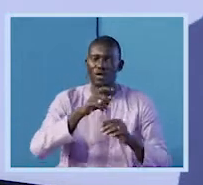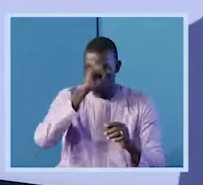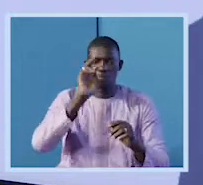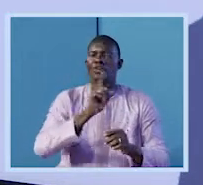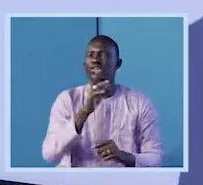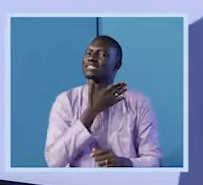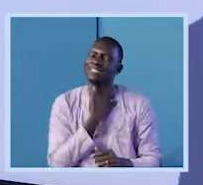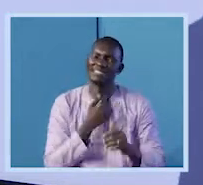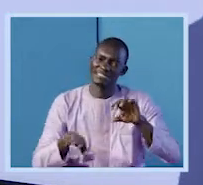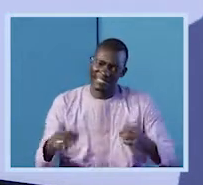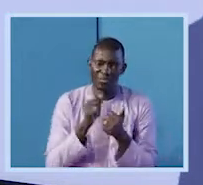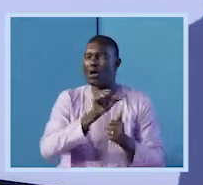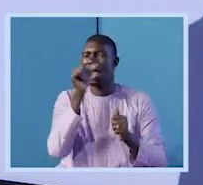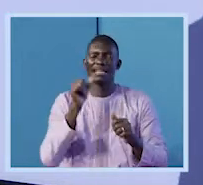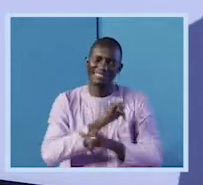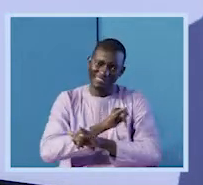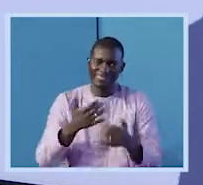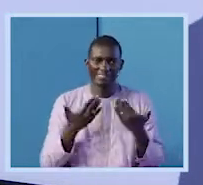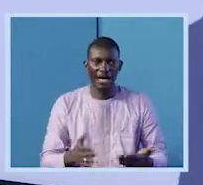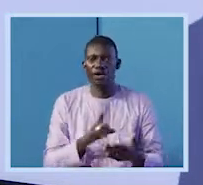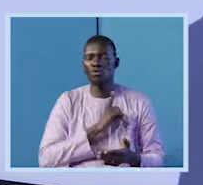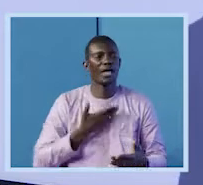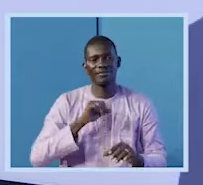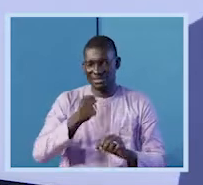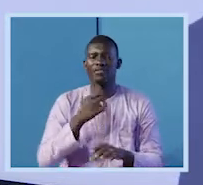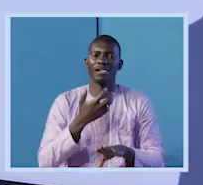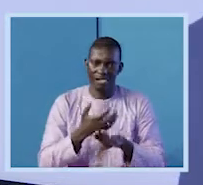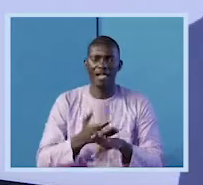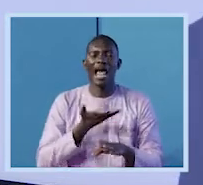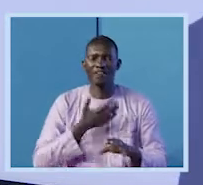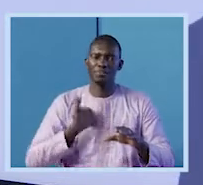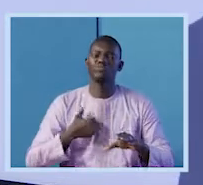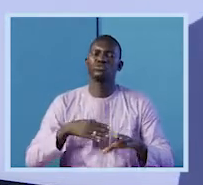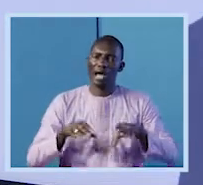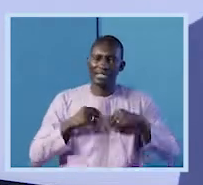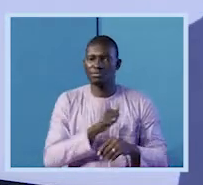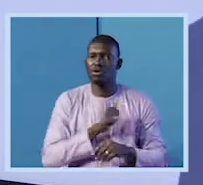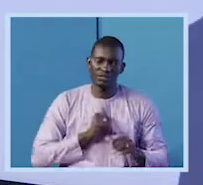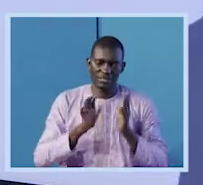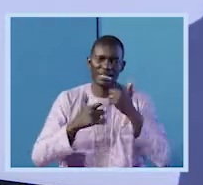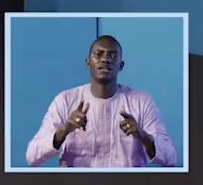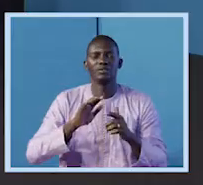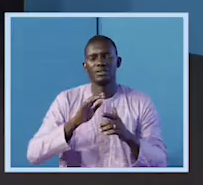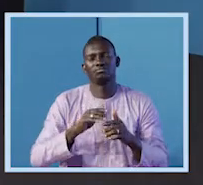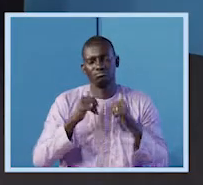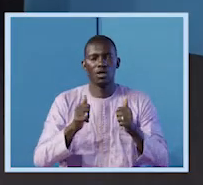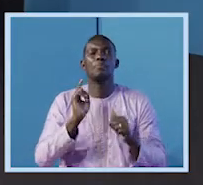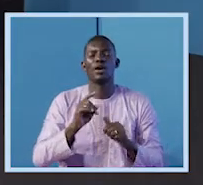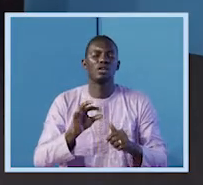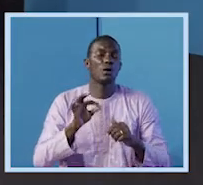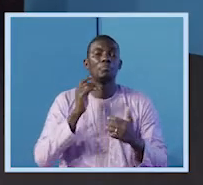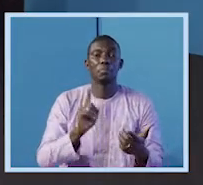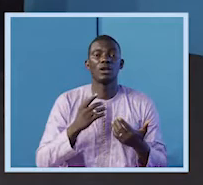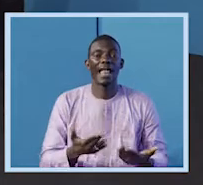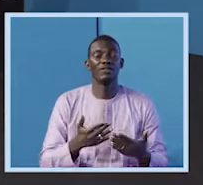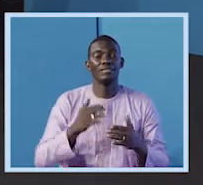easy in the beginning. And still now, we're having a difficulty of having people to accept us as a language. profession. Yeah. Okay. But it was that. But now,